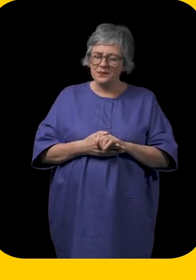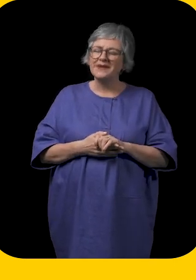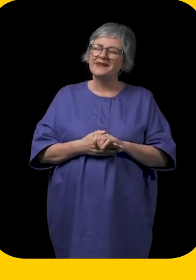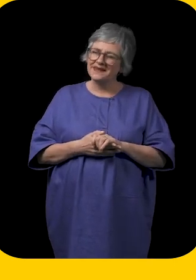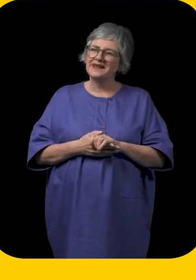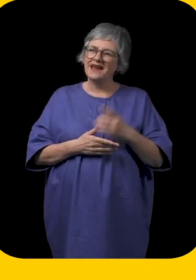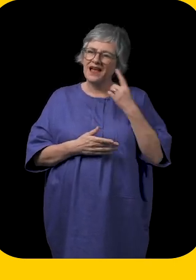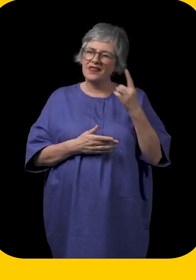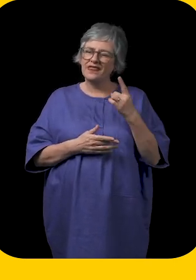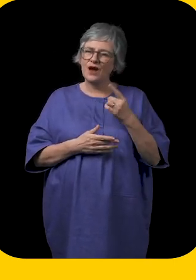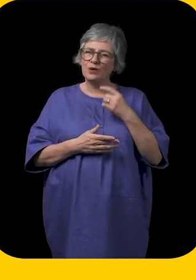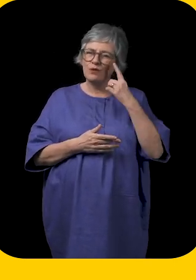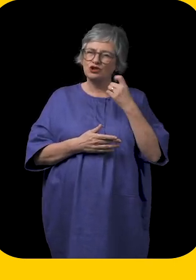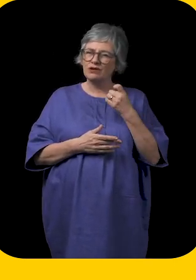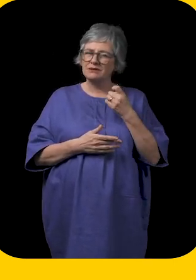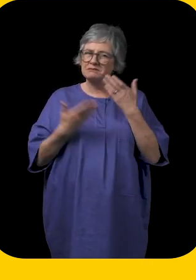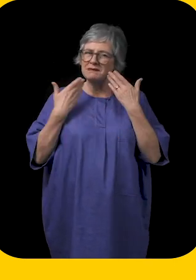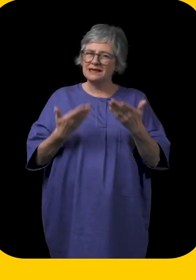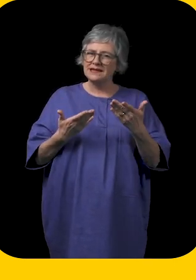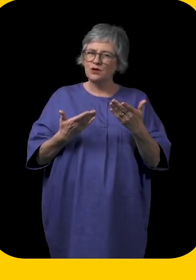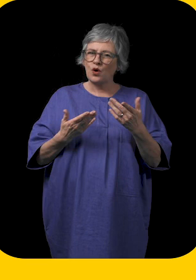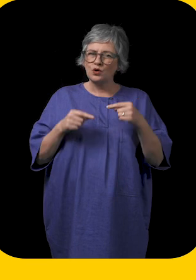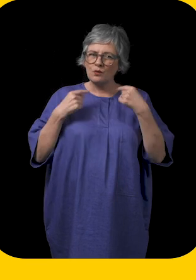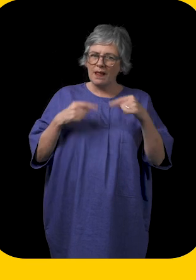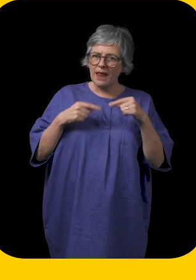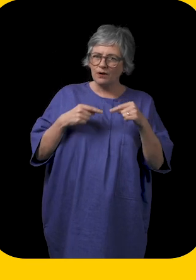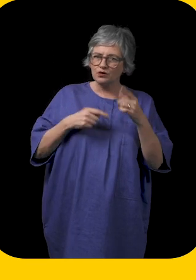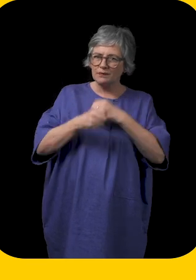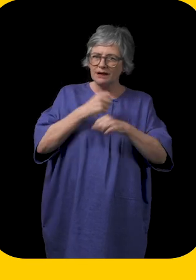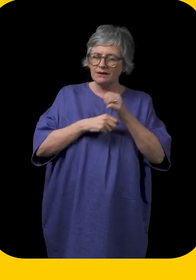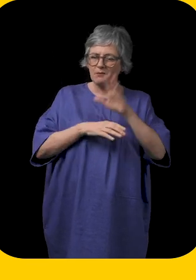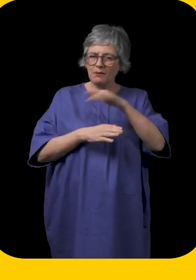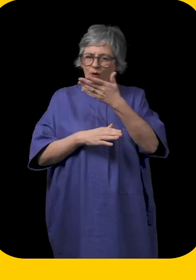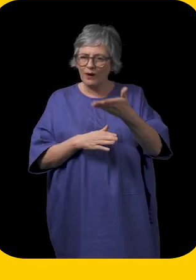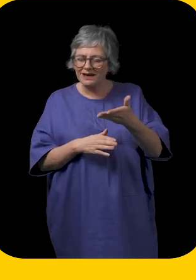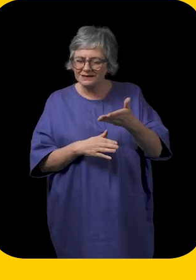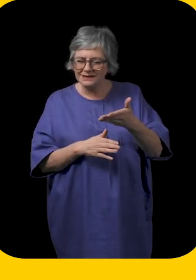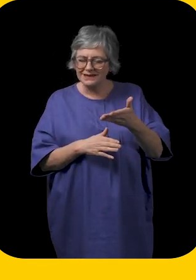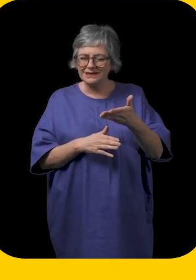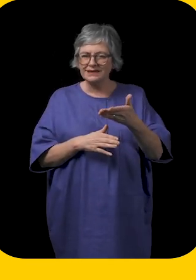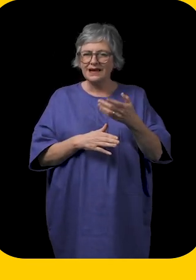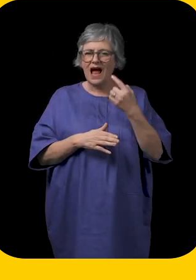wanted to be a poet. Yeah, I think when I was young, I don't think I knew